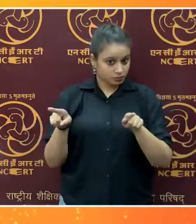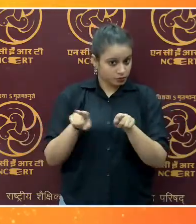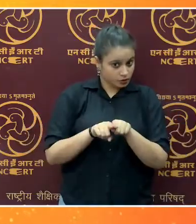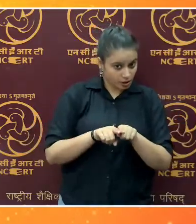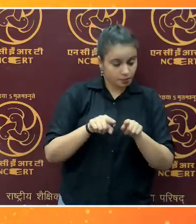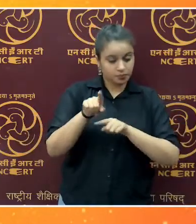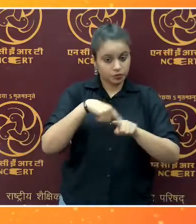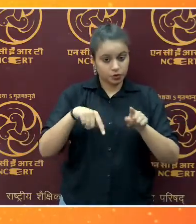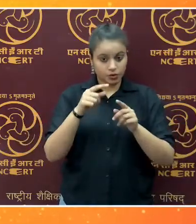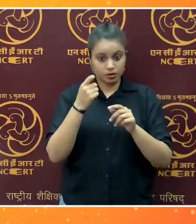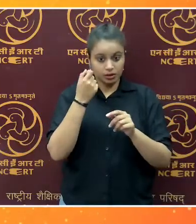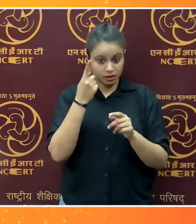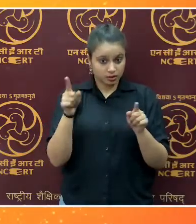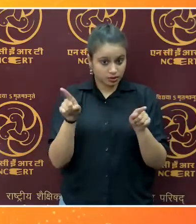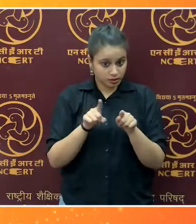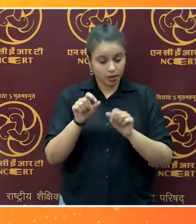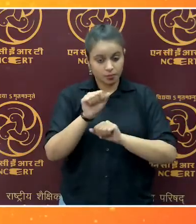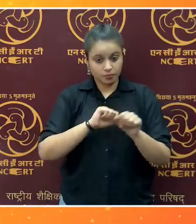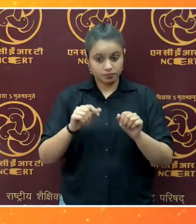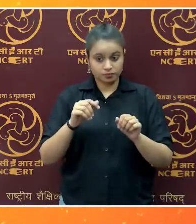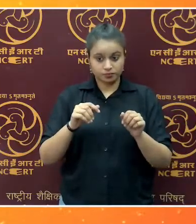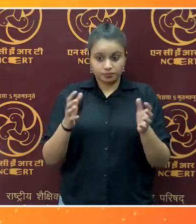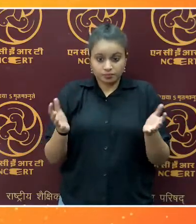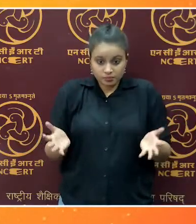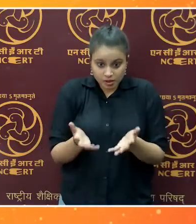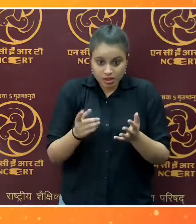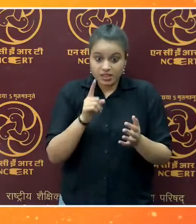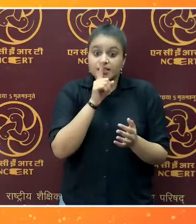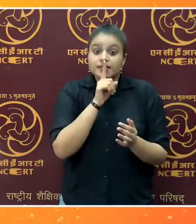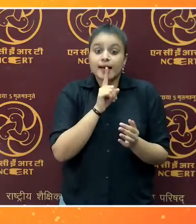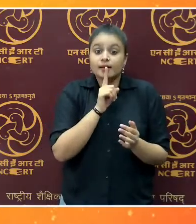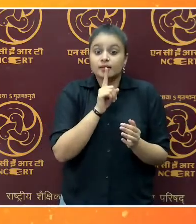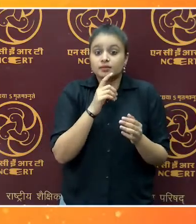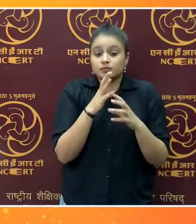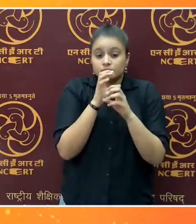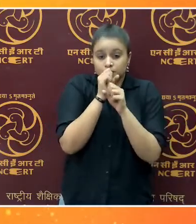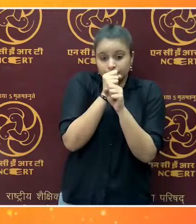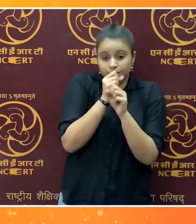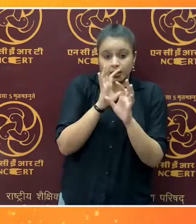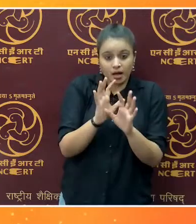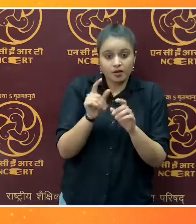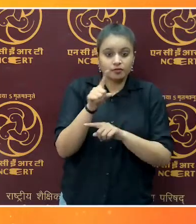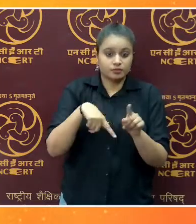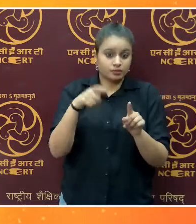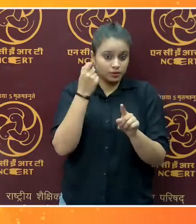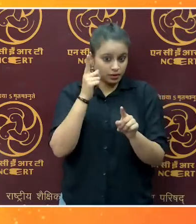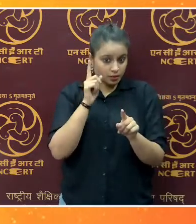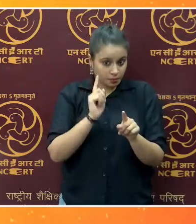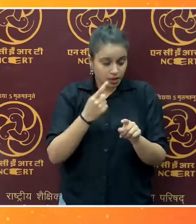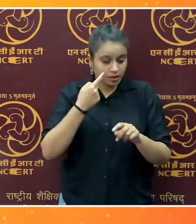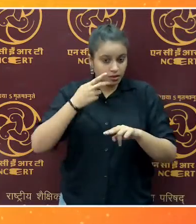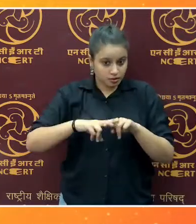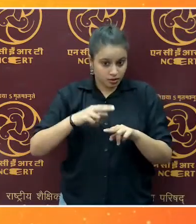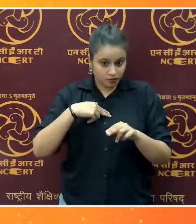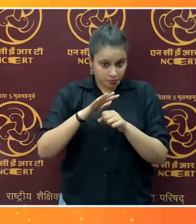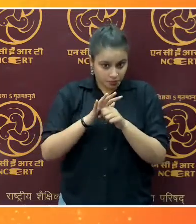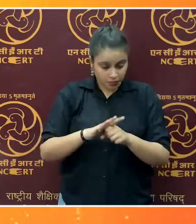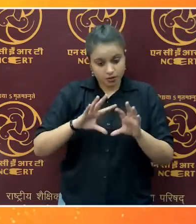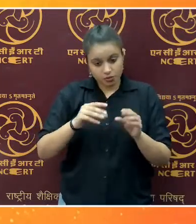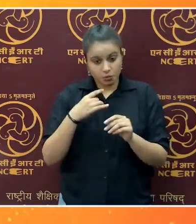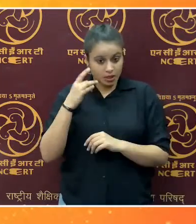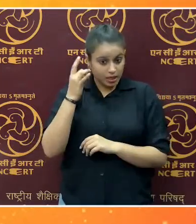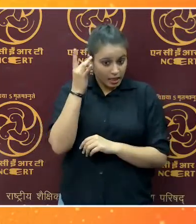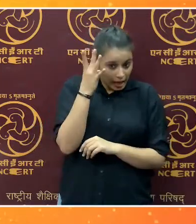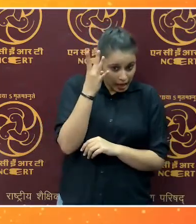that we appreciate and understand silence. There are many times we grow silent if we are oppressed or if we are